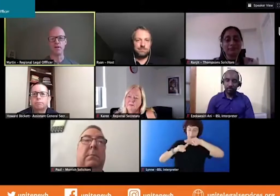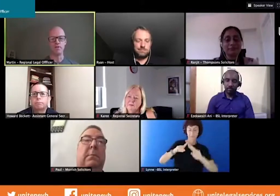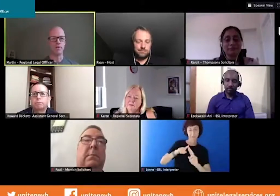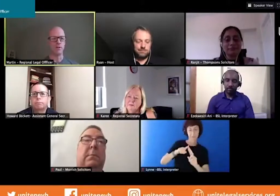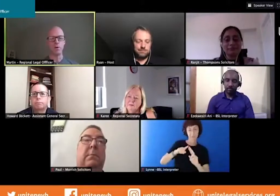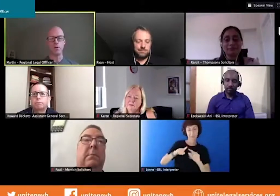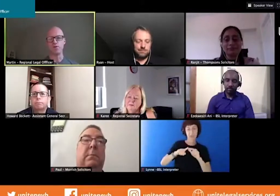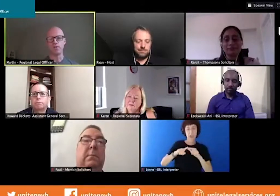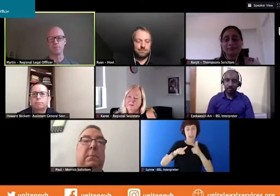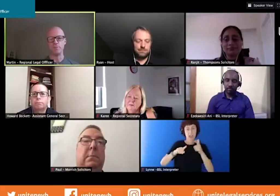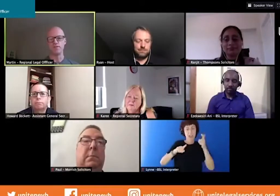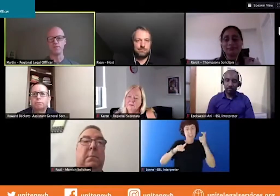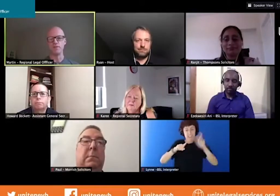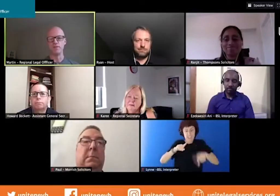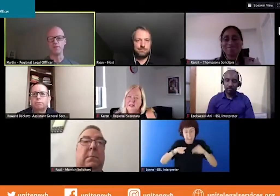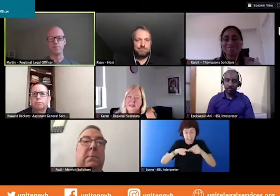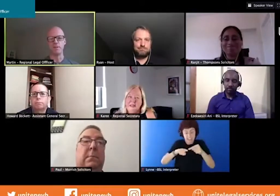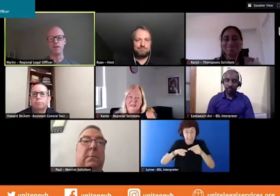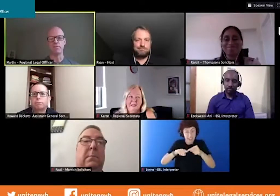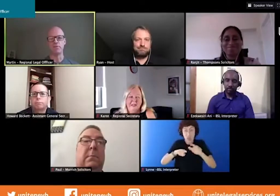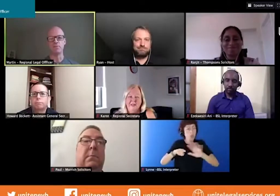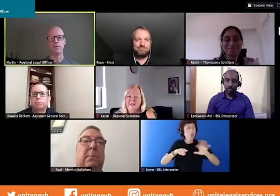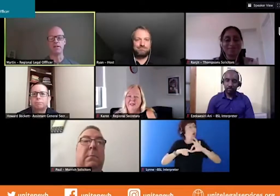mess underneath, or maybe that was just me.